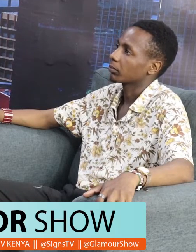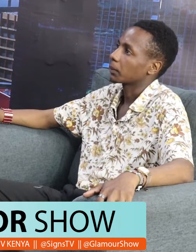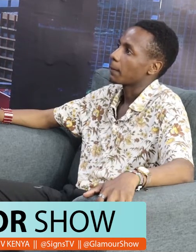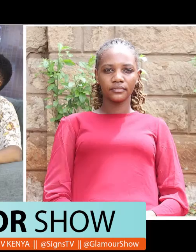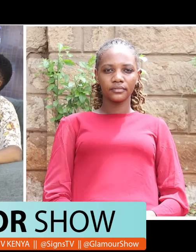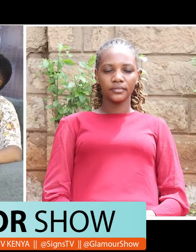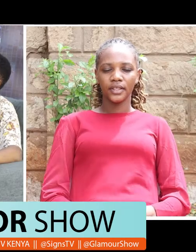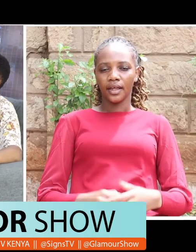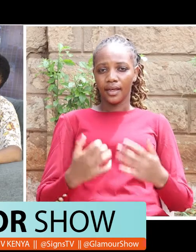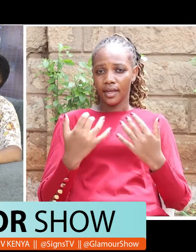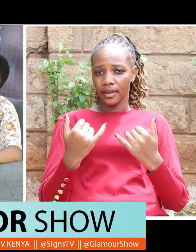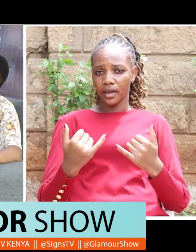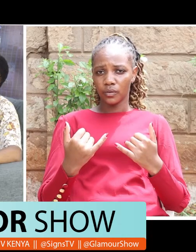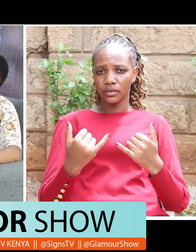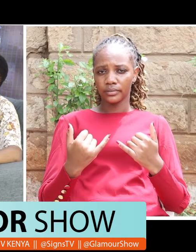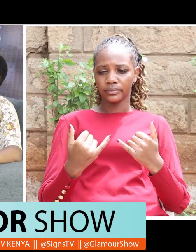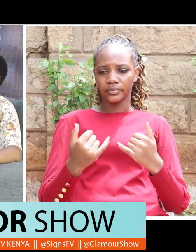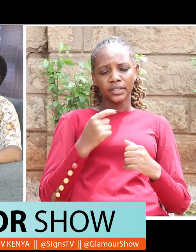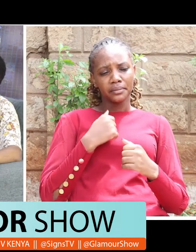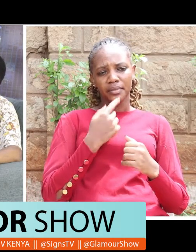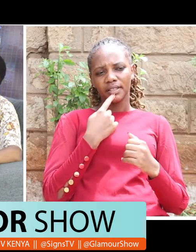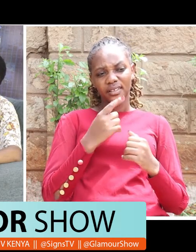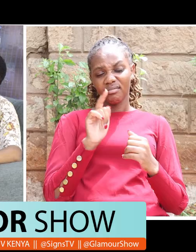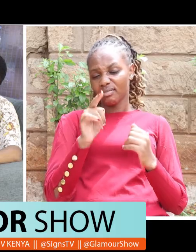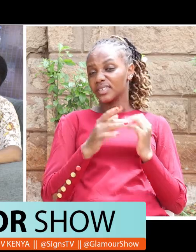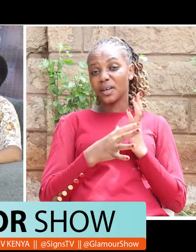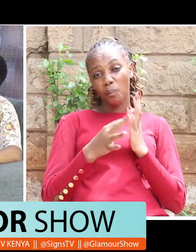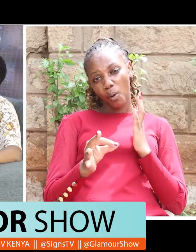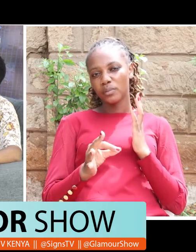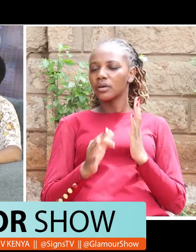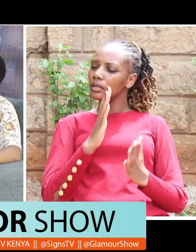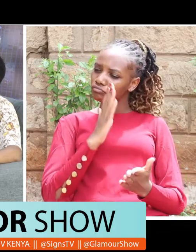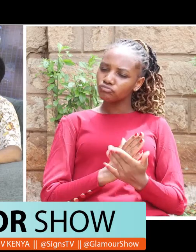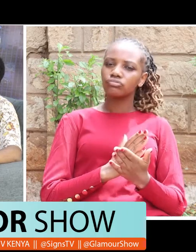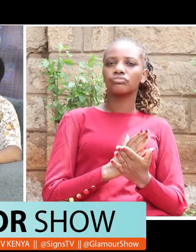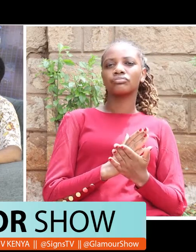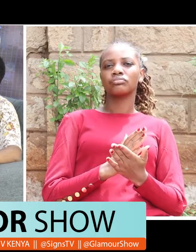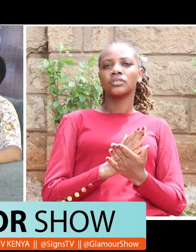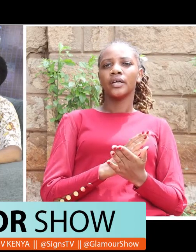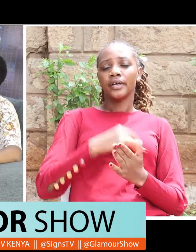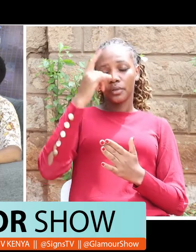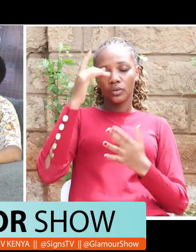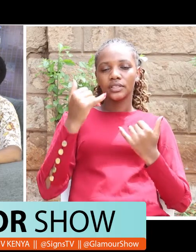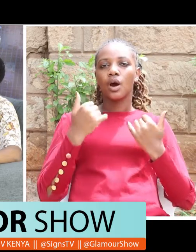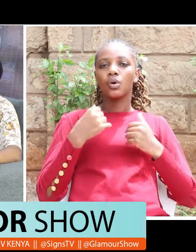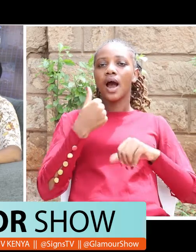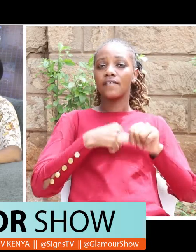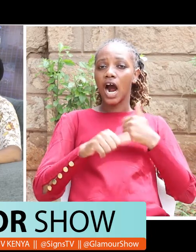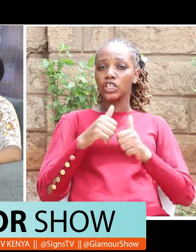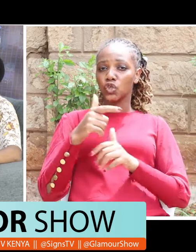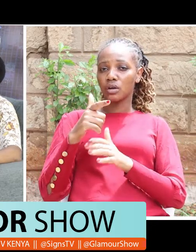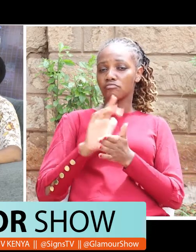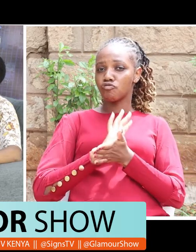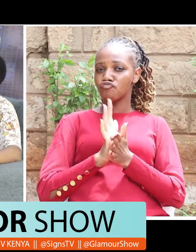it? Well, I won't say it is not popular because right now we are having action movies coming up,